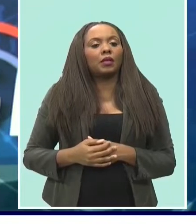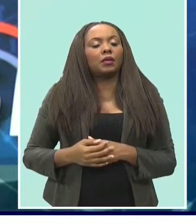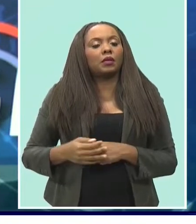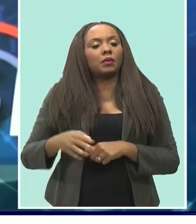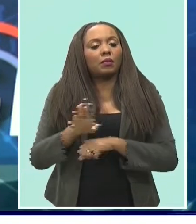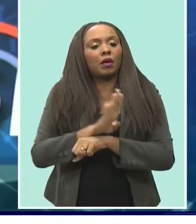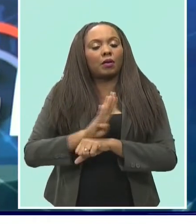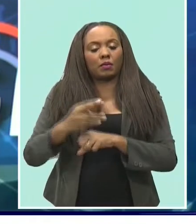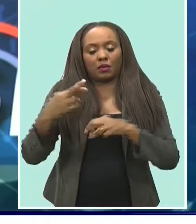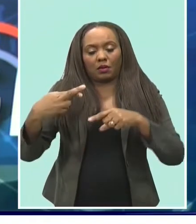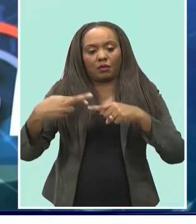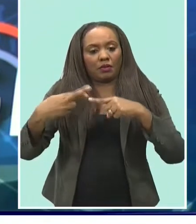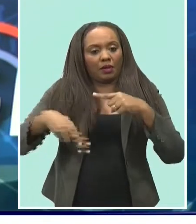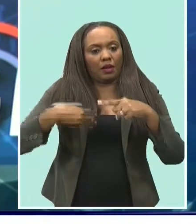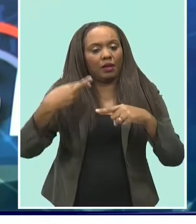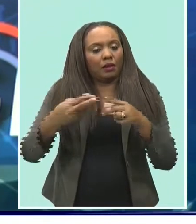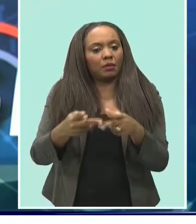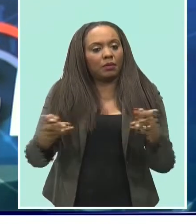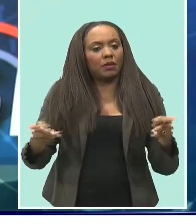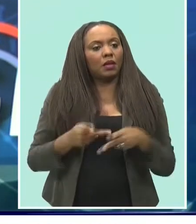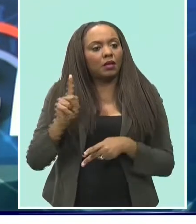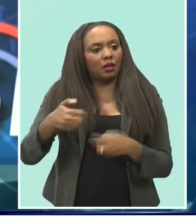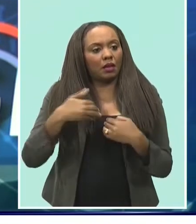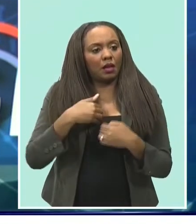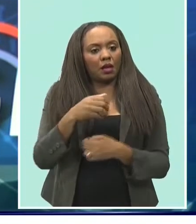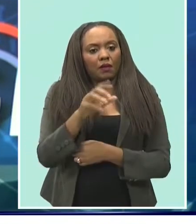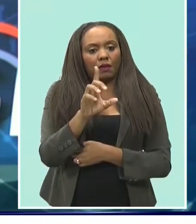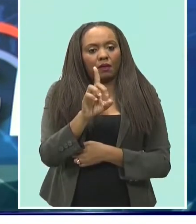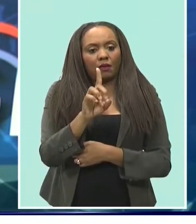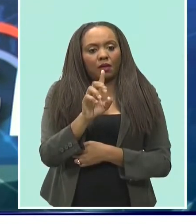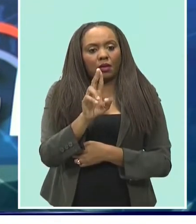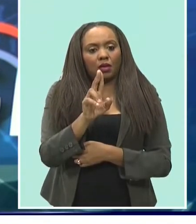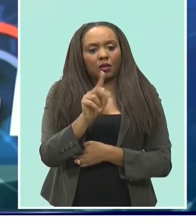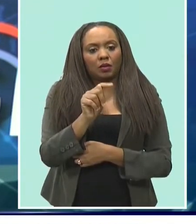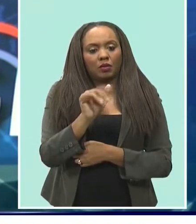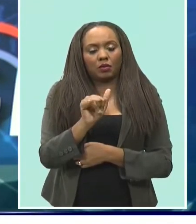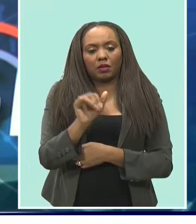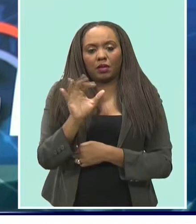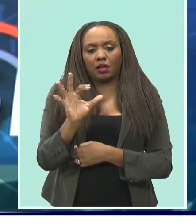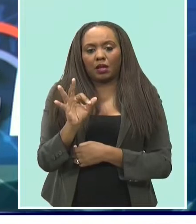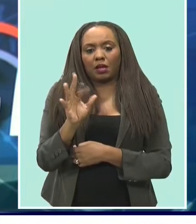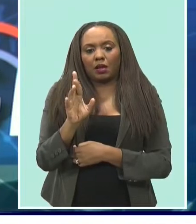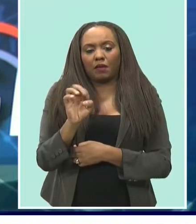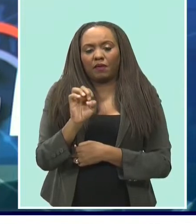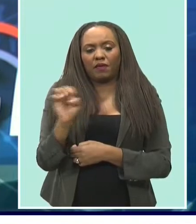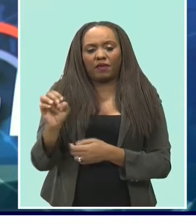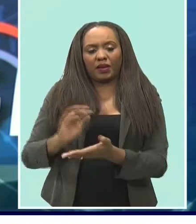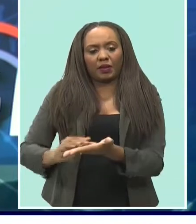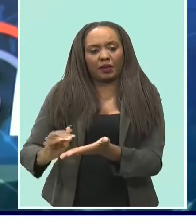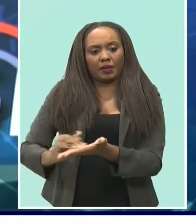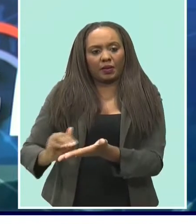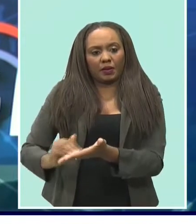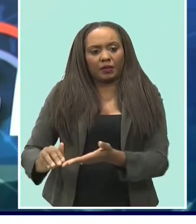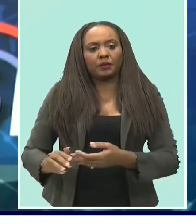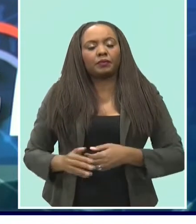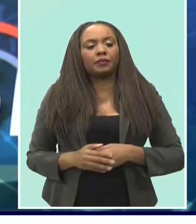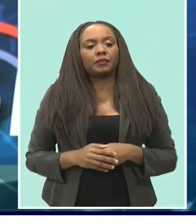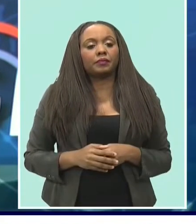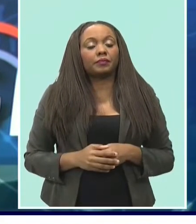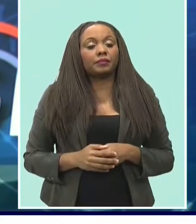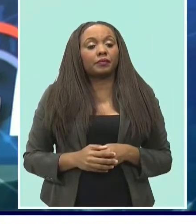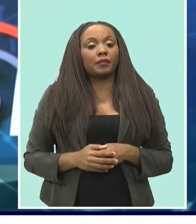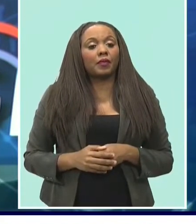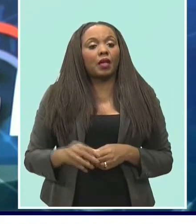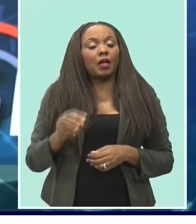be given duty-free concessions, given the significant contribution they make to Barbados. St. Michael West Central MP Ian